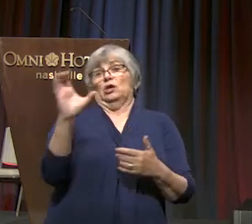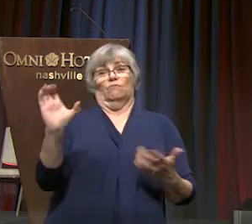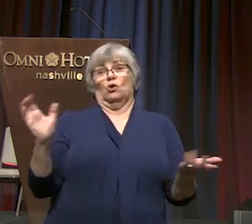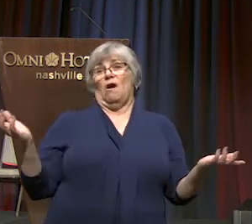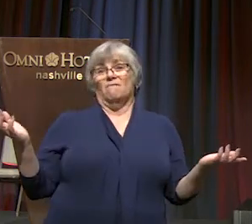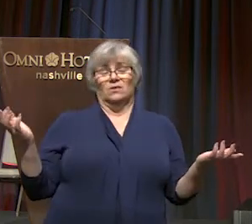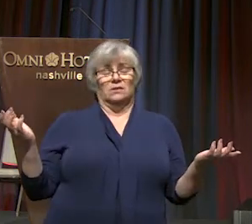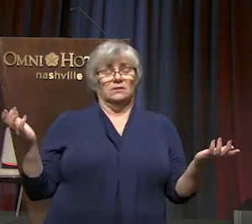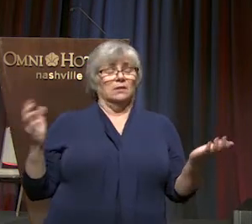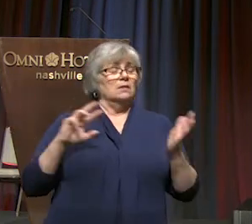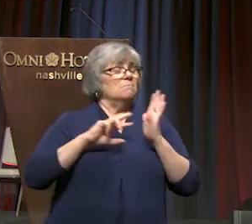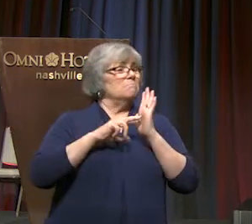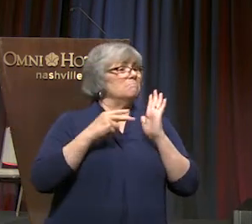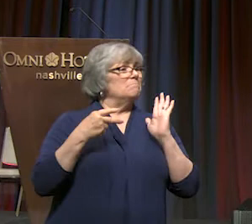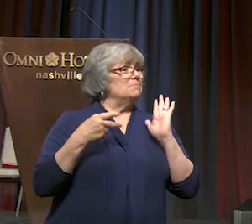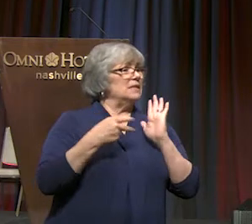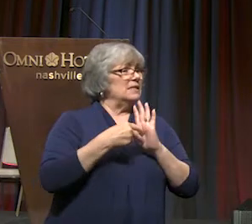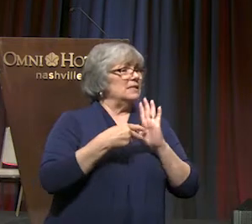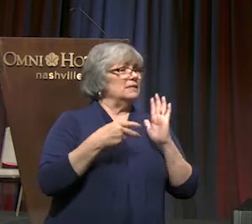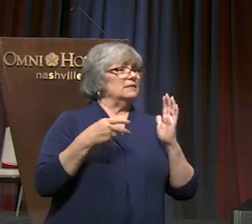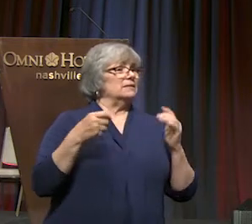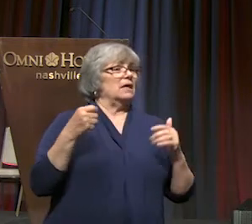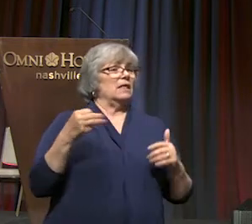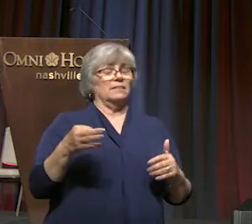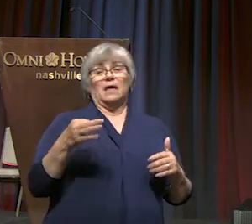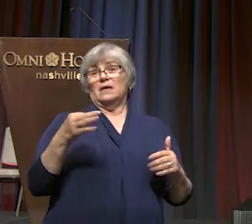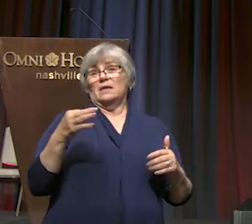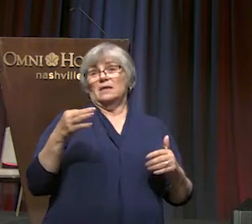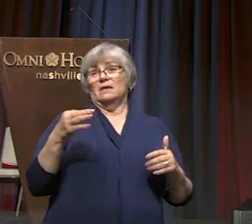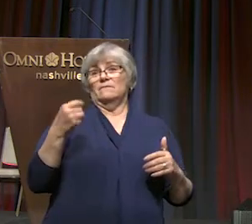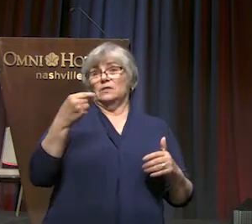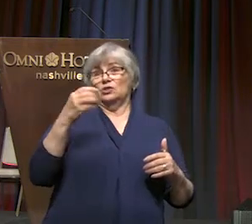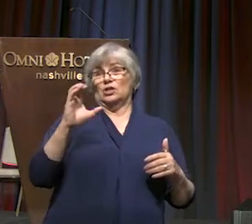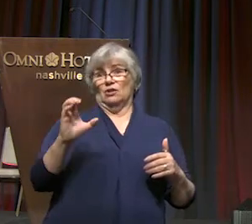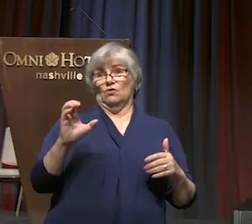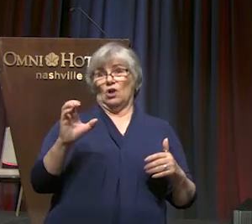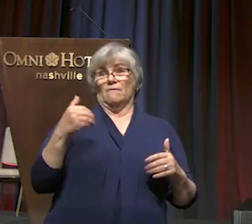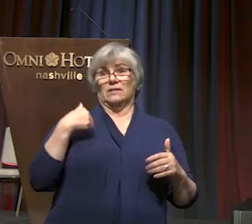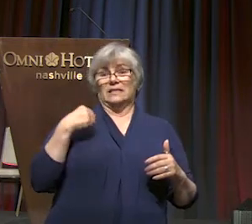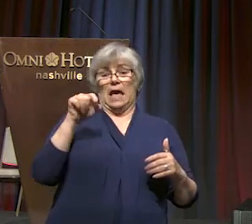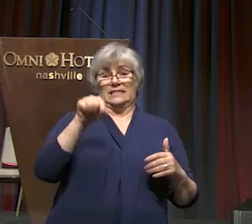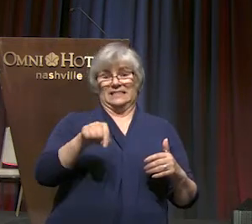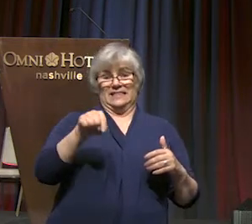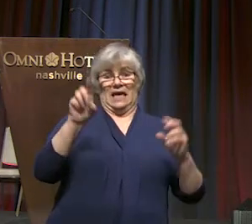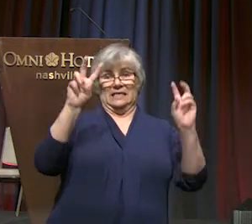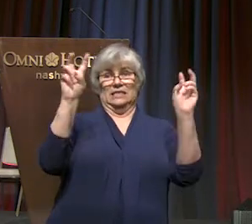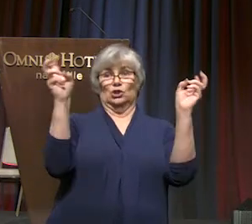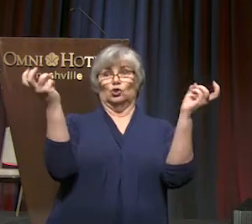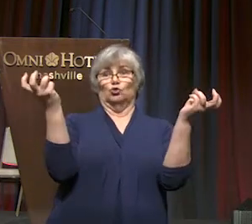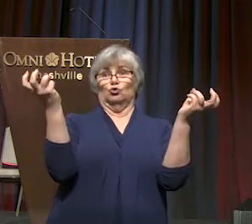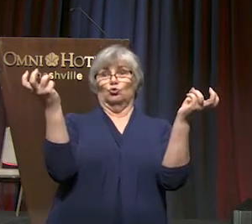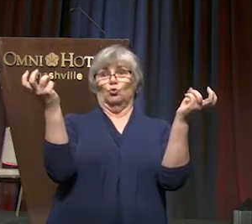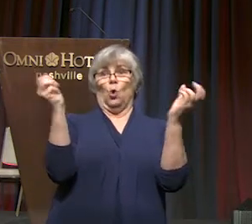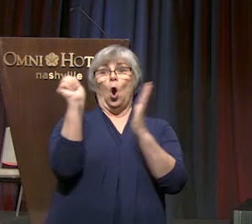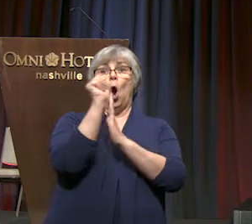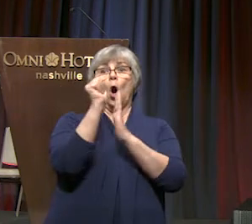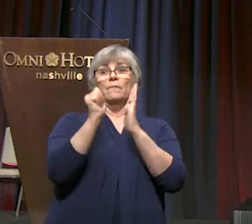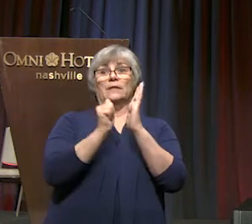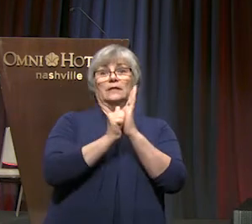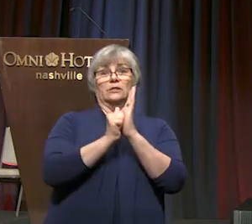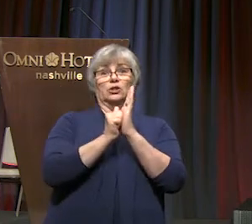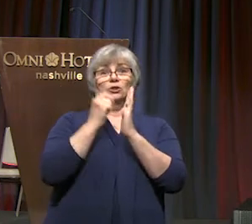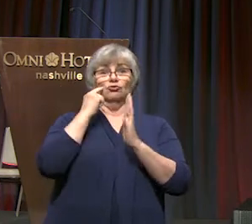which would mean that if the General Conference places this issue on the agenda of the